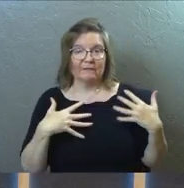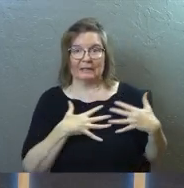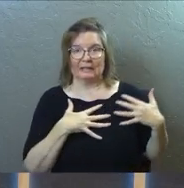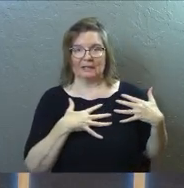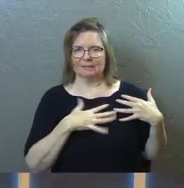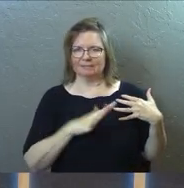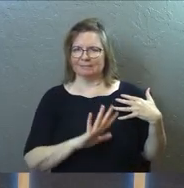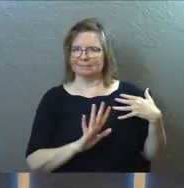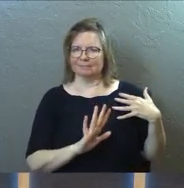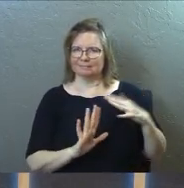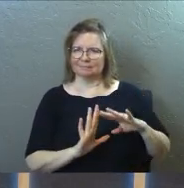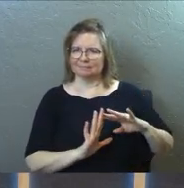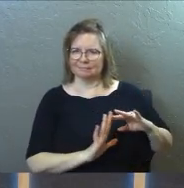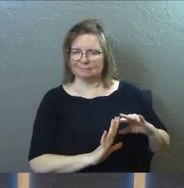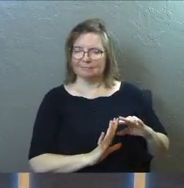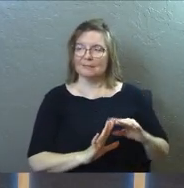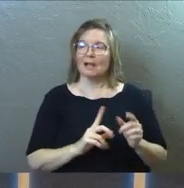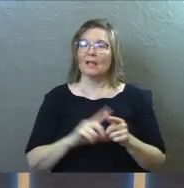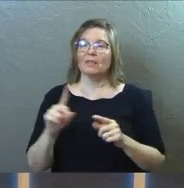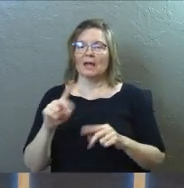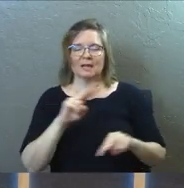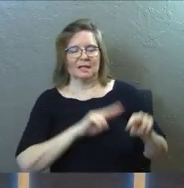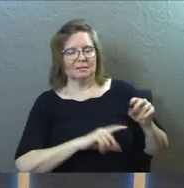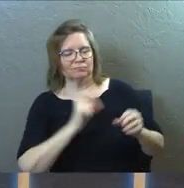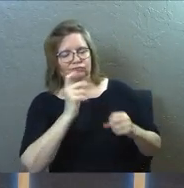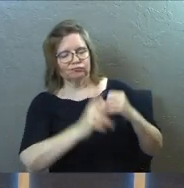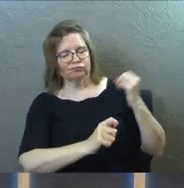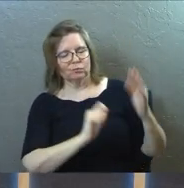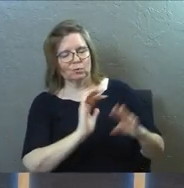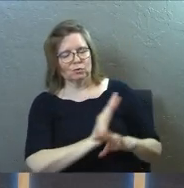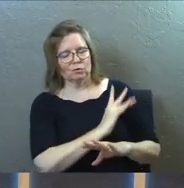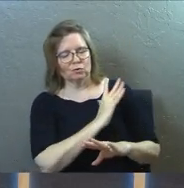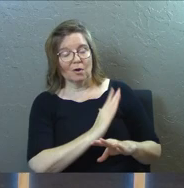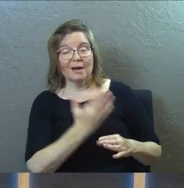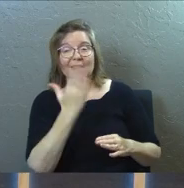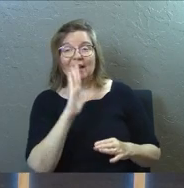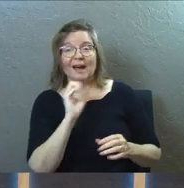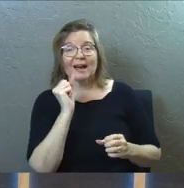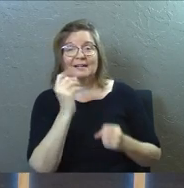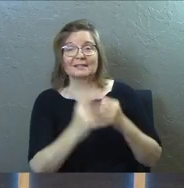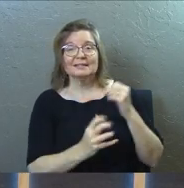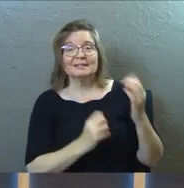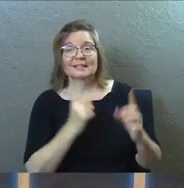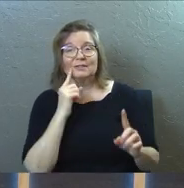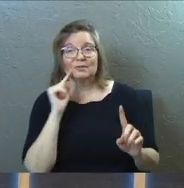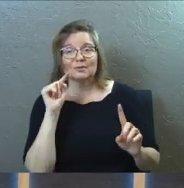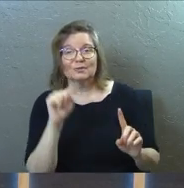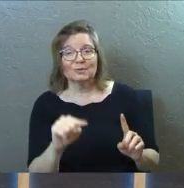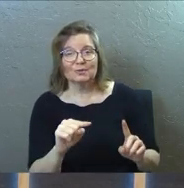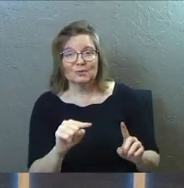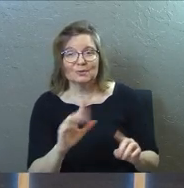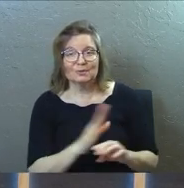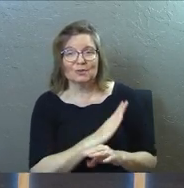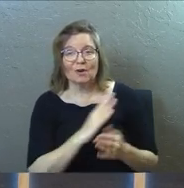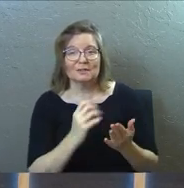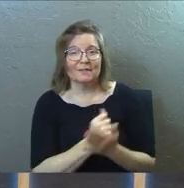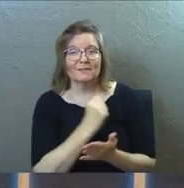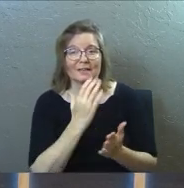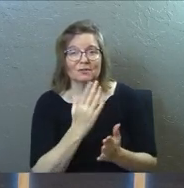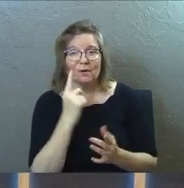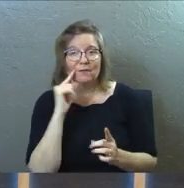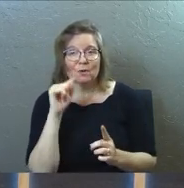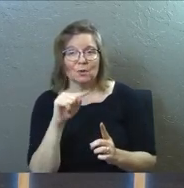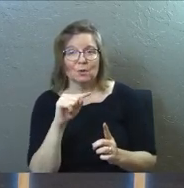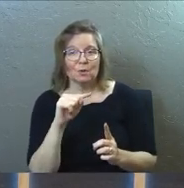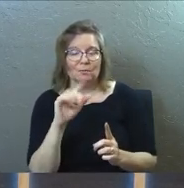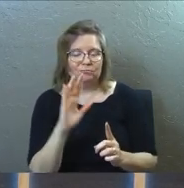fear. And then he'll rejoice over you with joyful songs. God sings lullabies over you. He sings songs of victory over